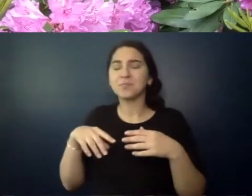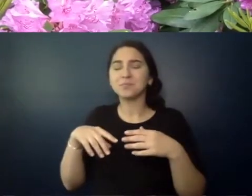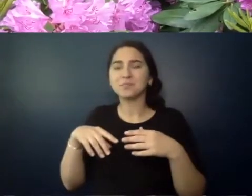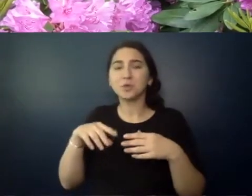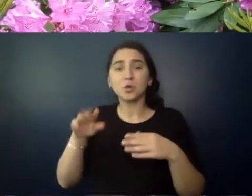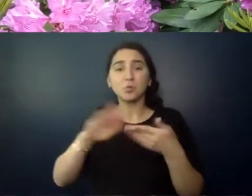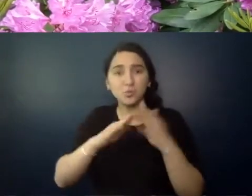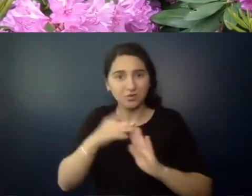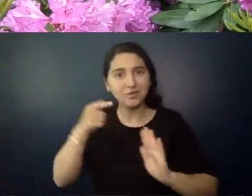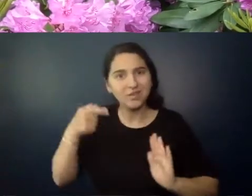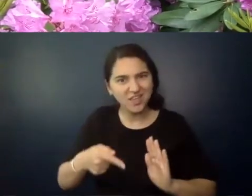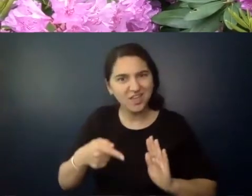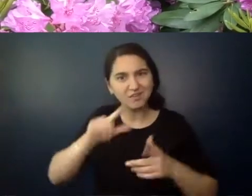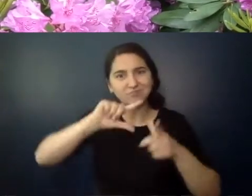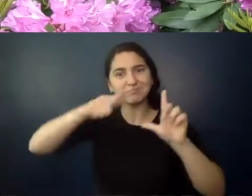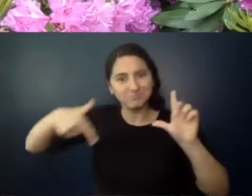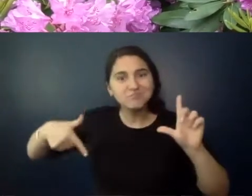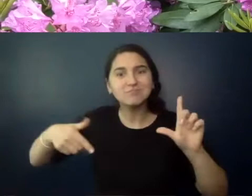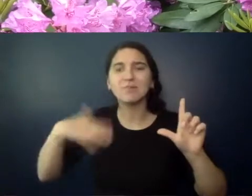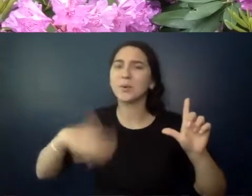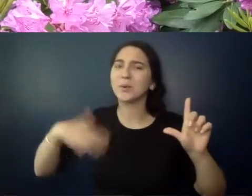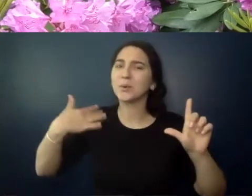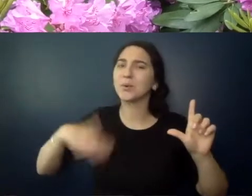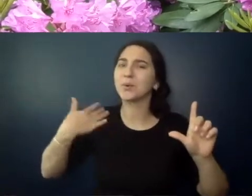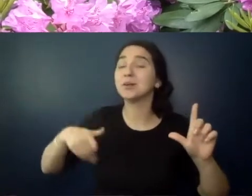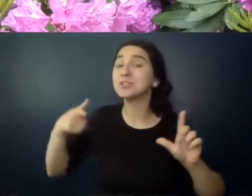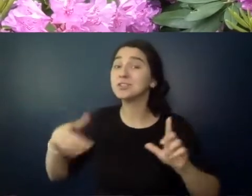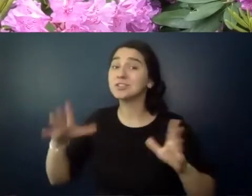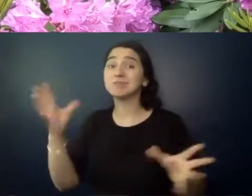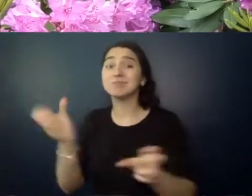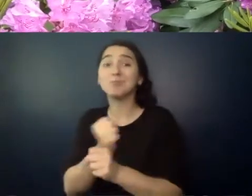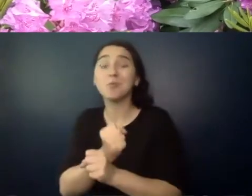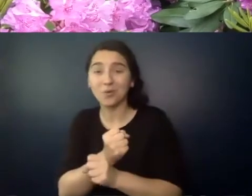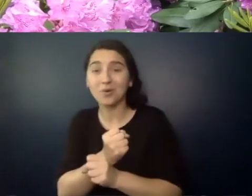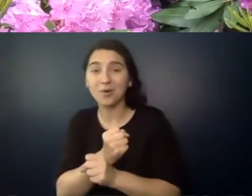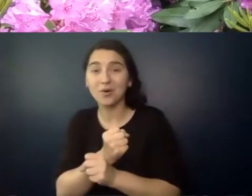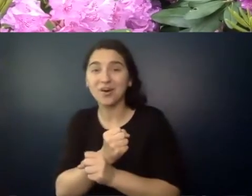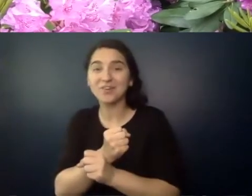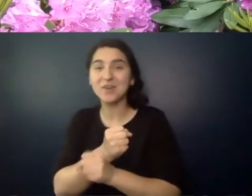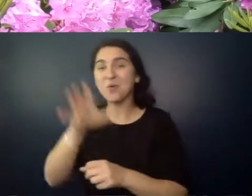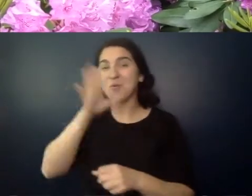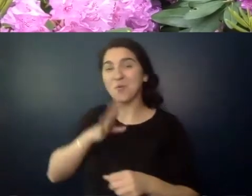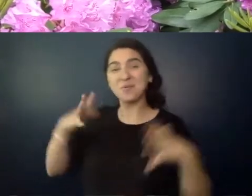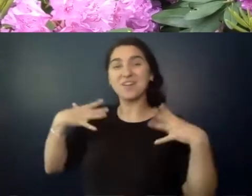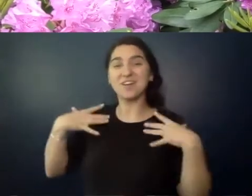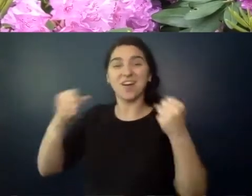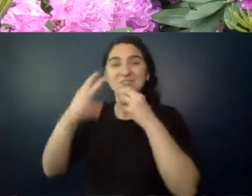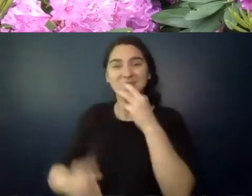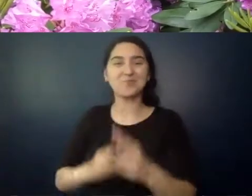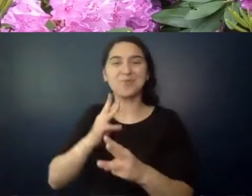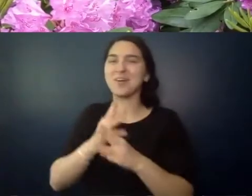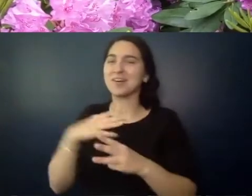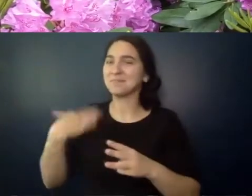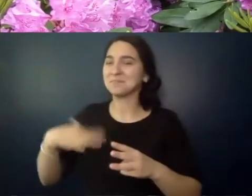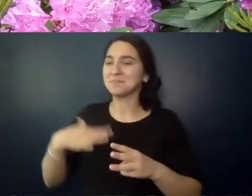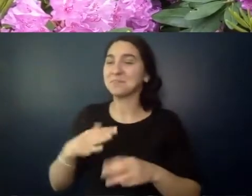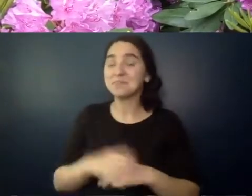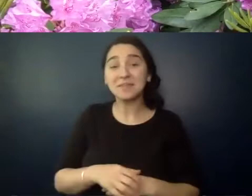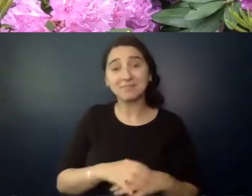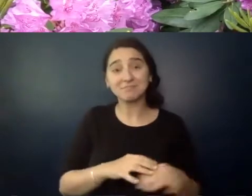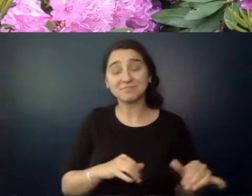In 2014, she received the International Women of Courage Award. And